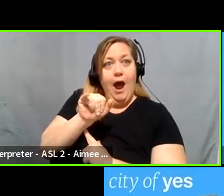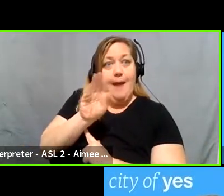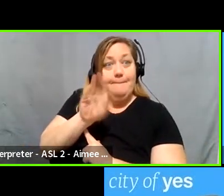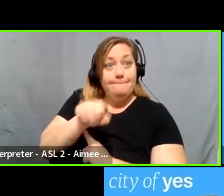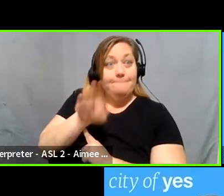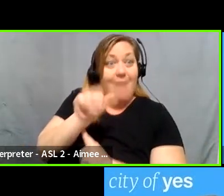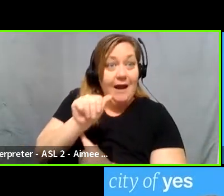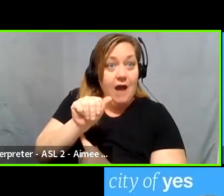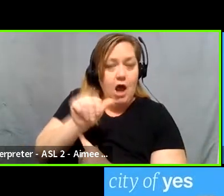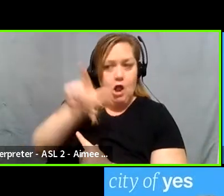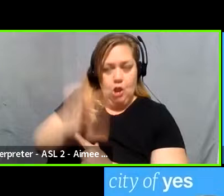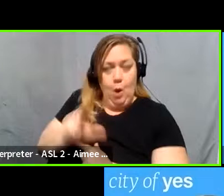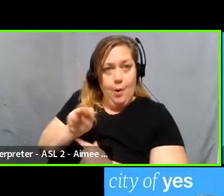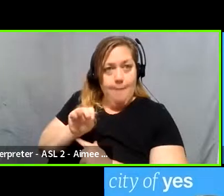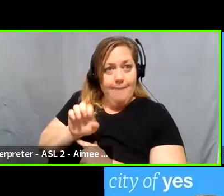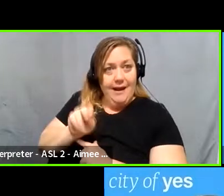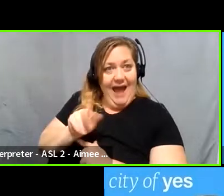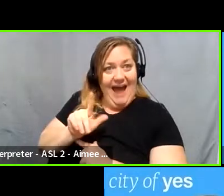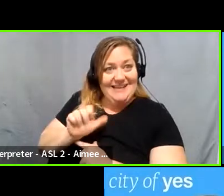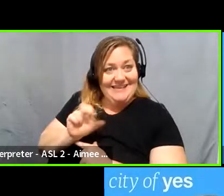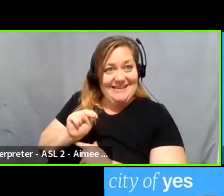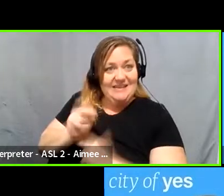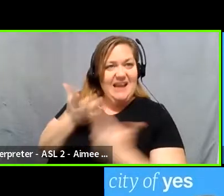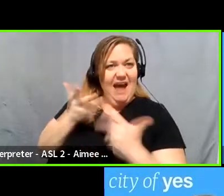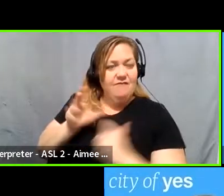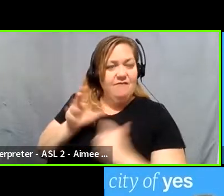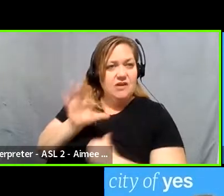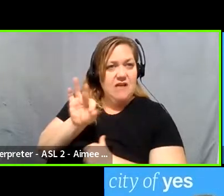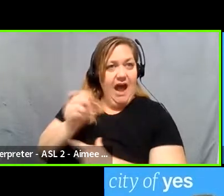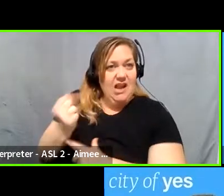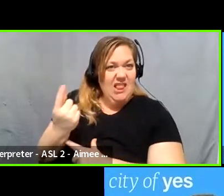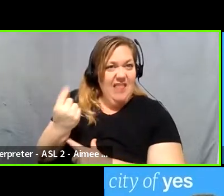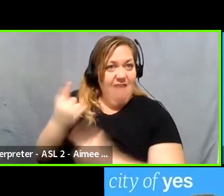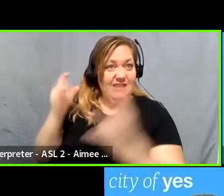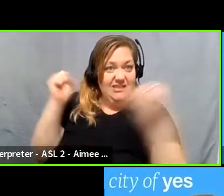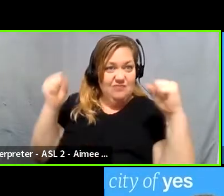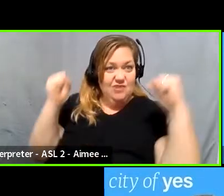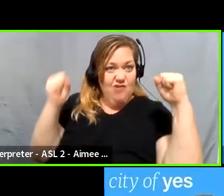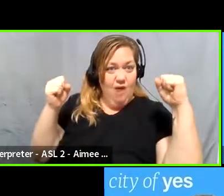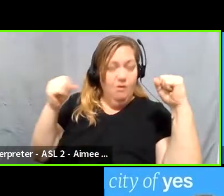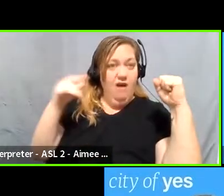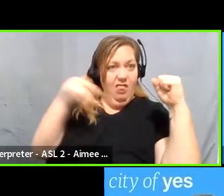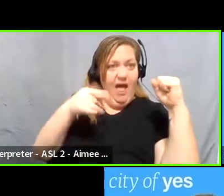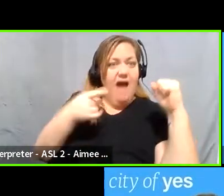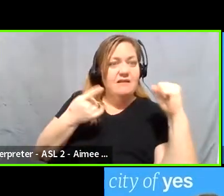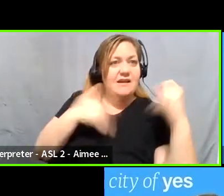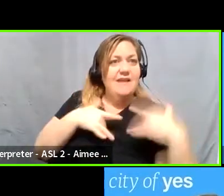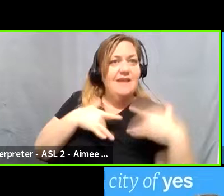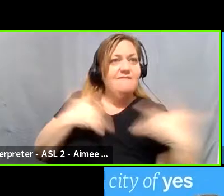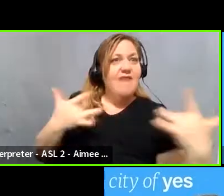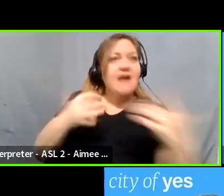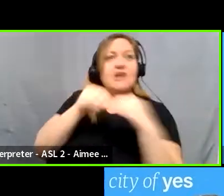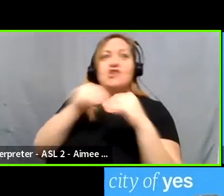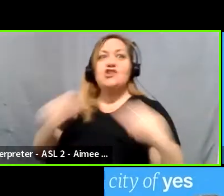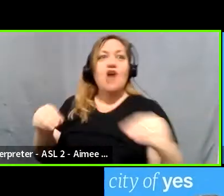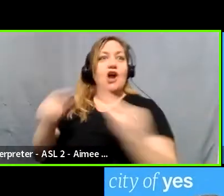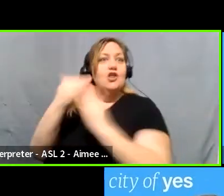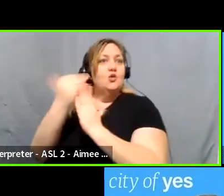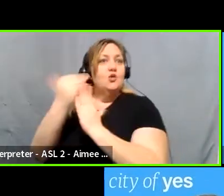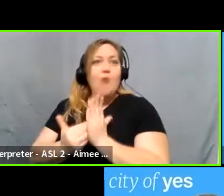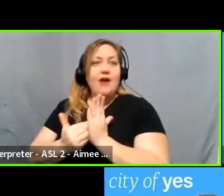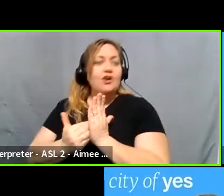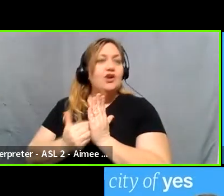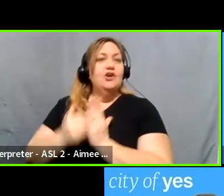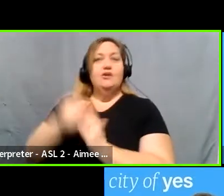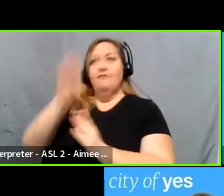Manhattan after 9-11, where none of the city records from, uh, the Department of Buildings to the fire